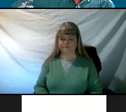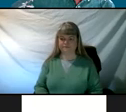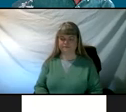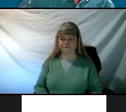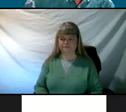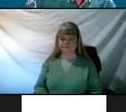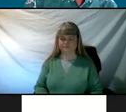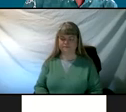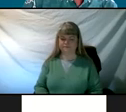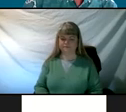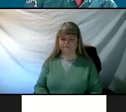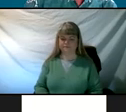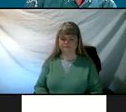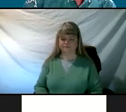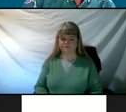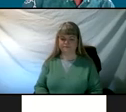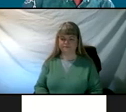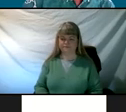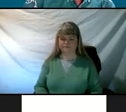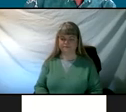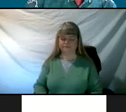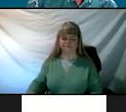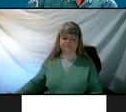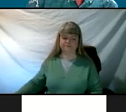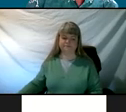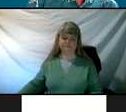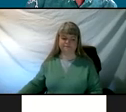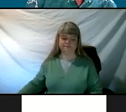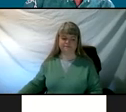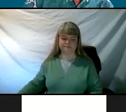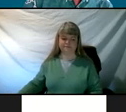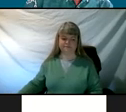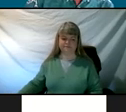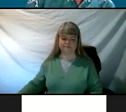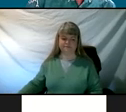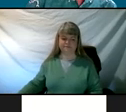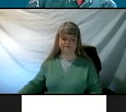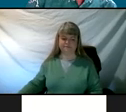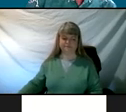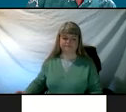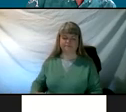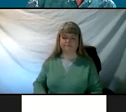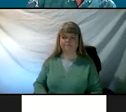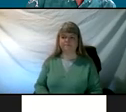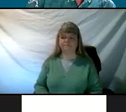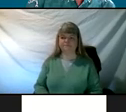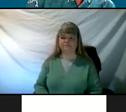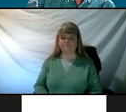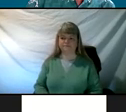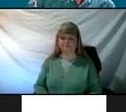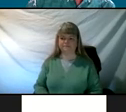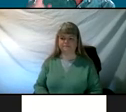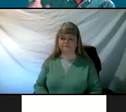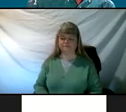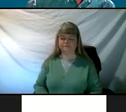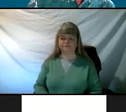It actually does. That's a good question. So Leslie asked, if they put everything into the chat, does it go, everybody can see